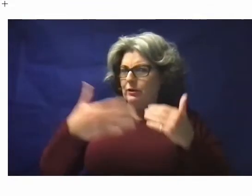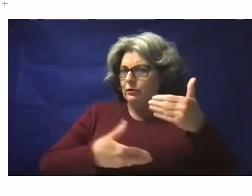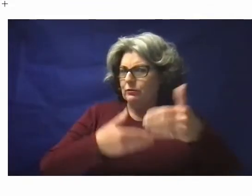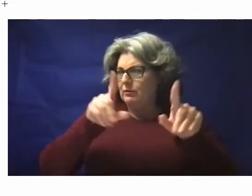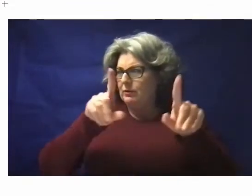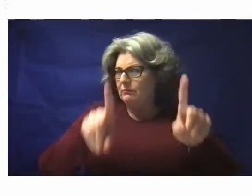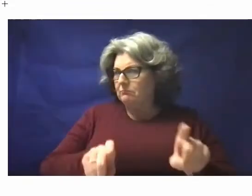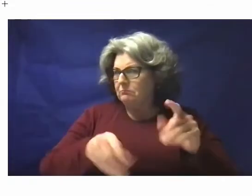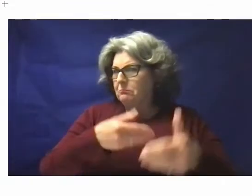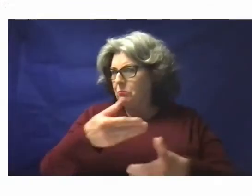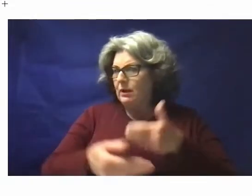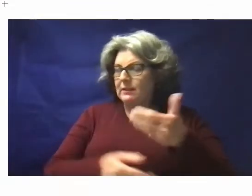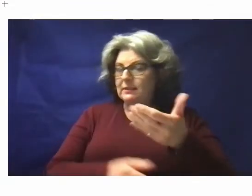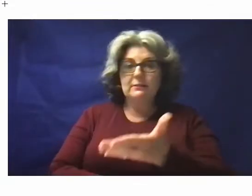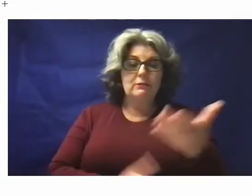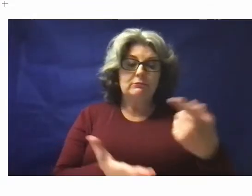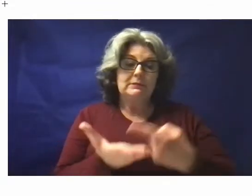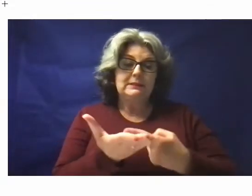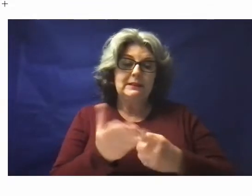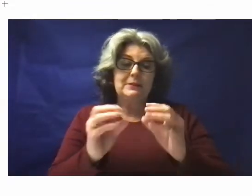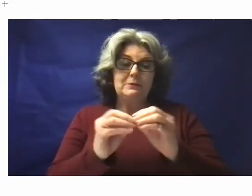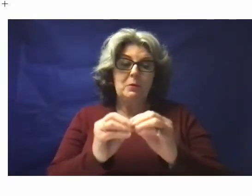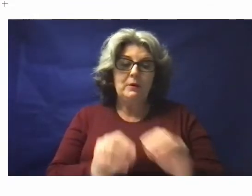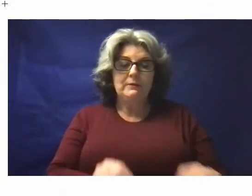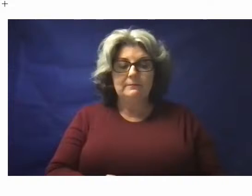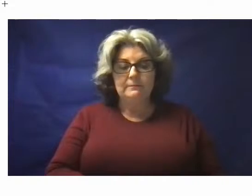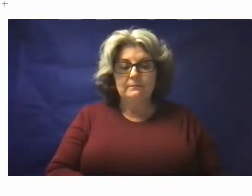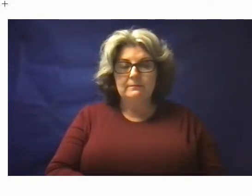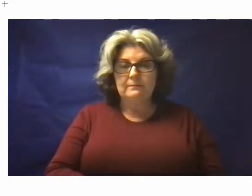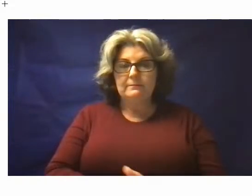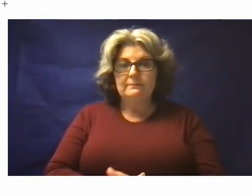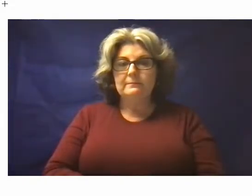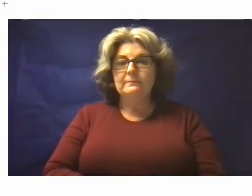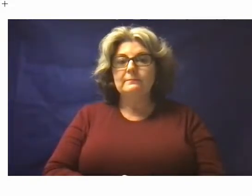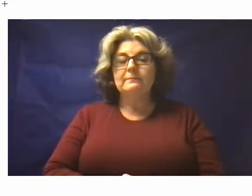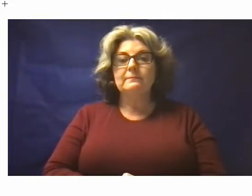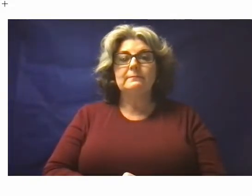does anyone want to talk a little bit about what that might look like?